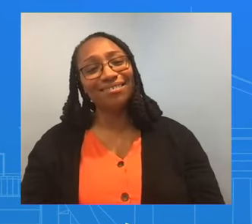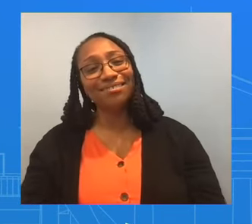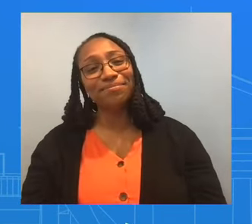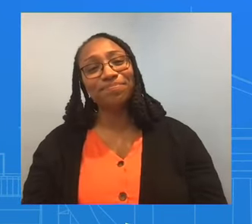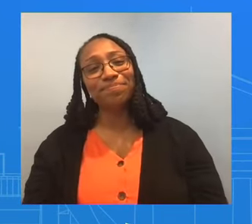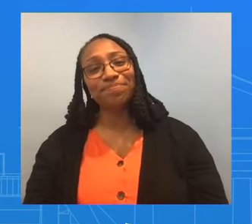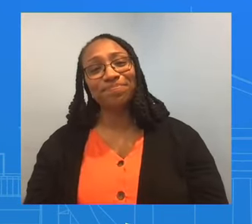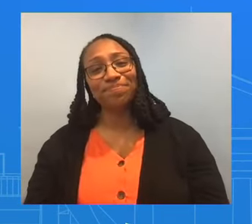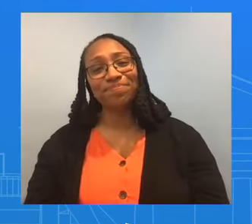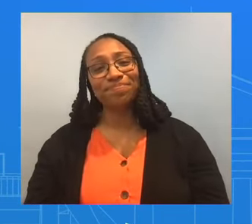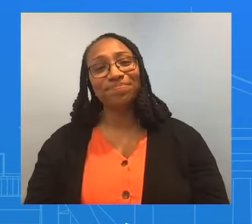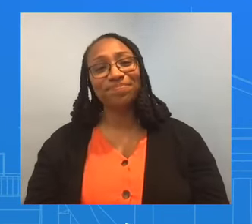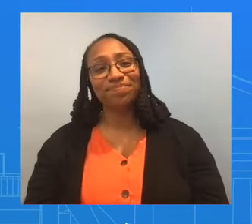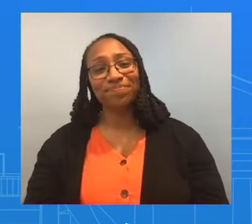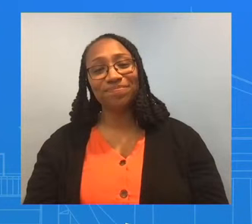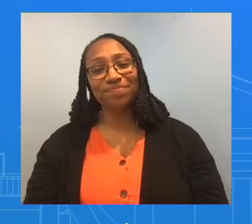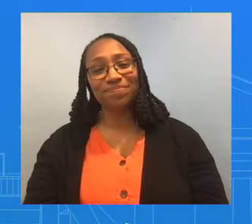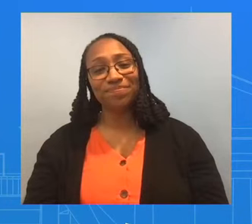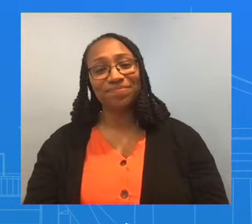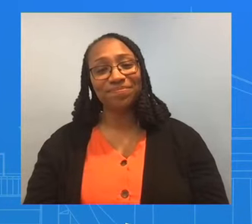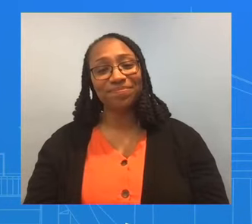Different segue here. Given the severity